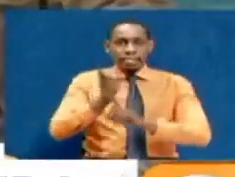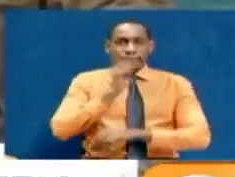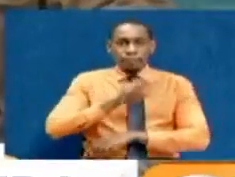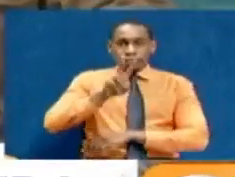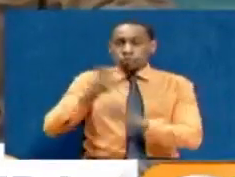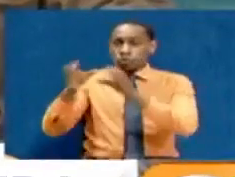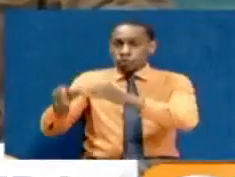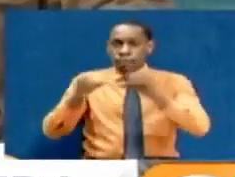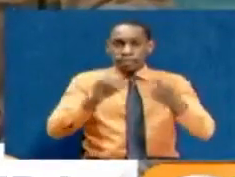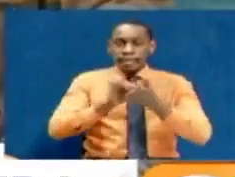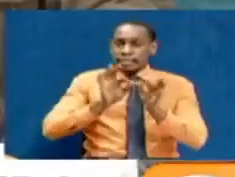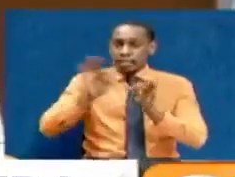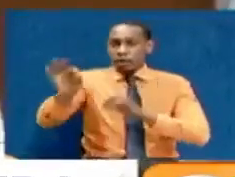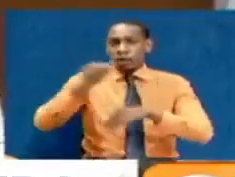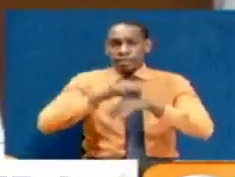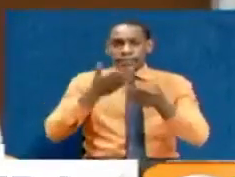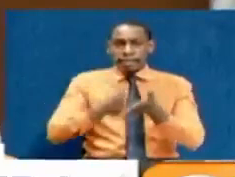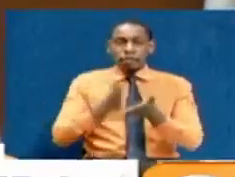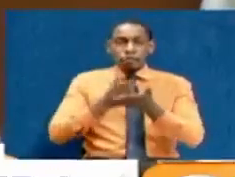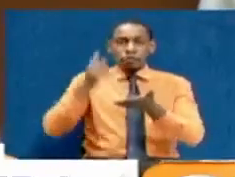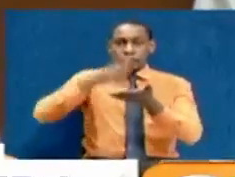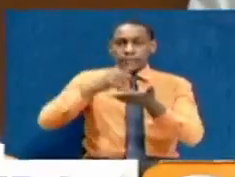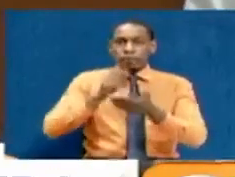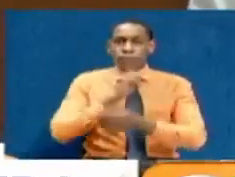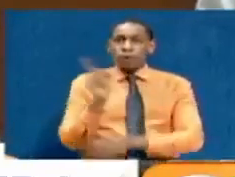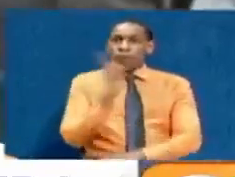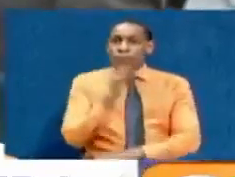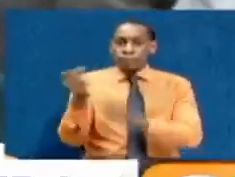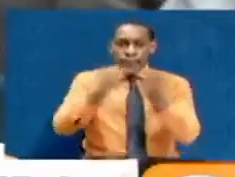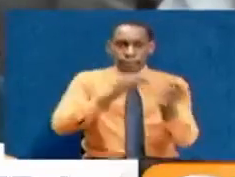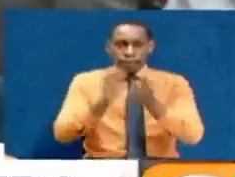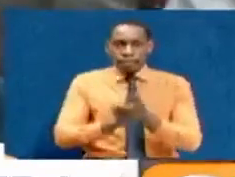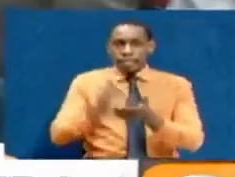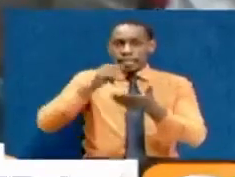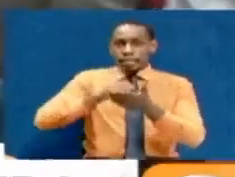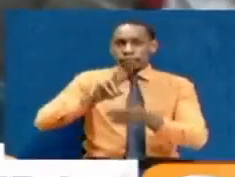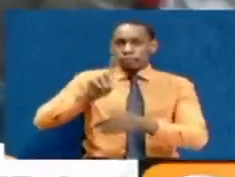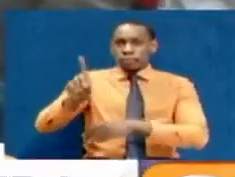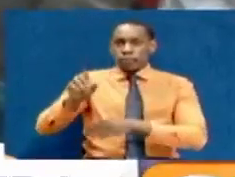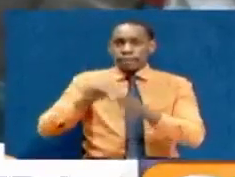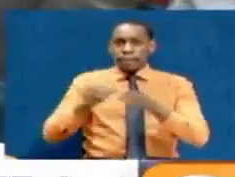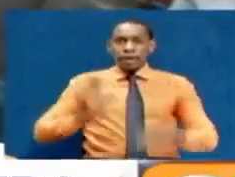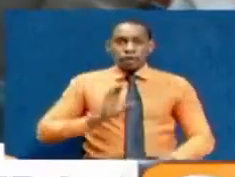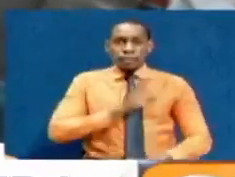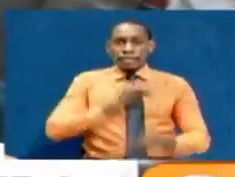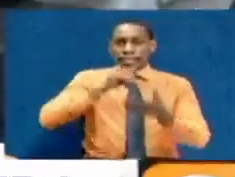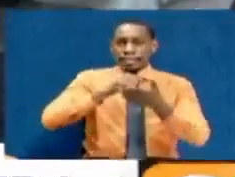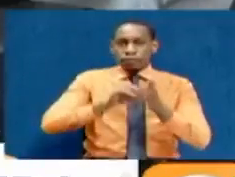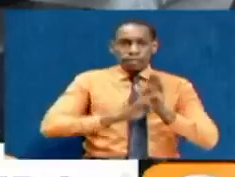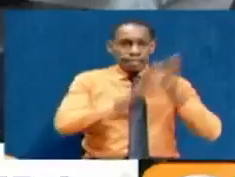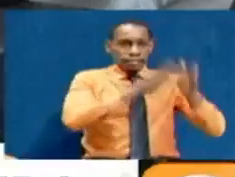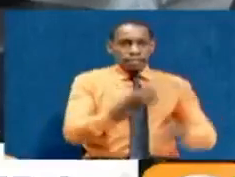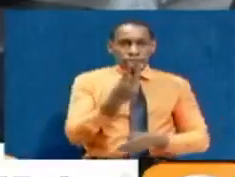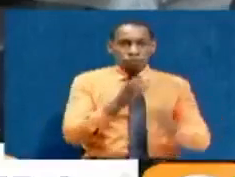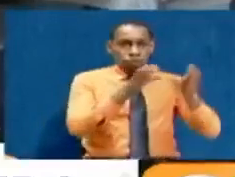two warring communities who for a long time have been involved in a deadly conflict. It took a 21-member committee comprising representatives